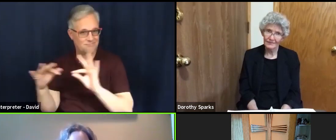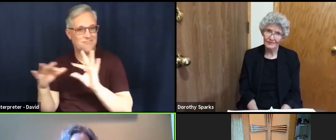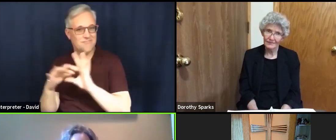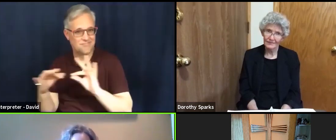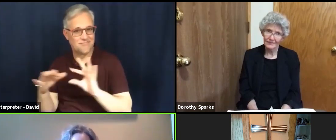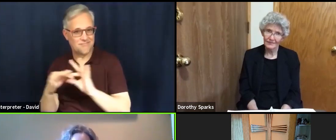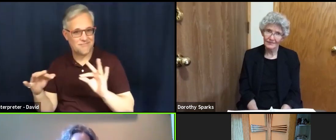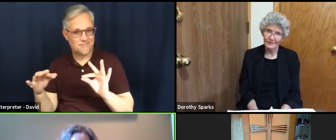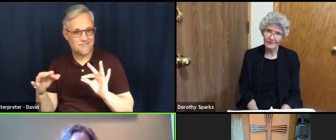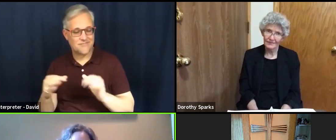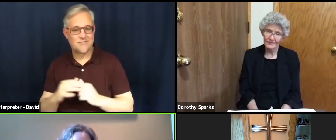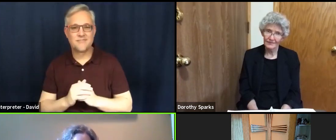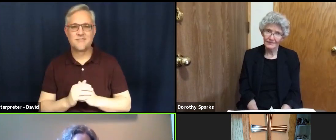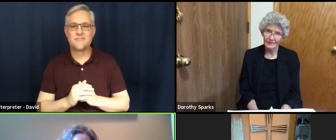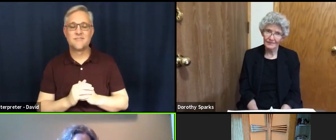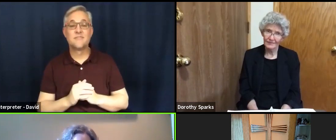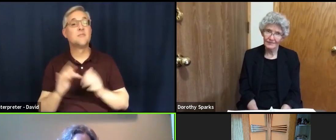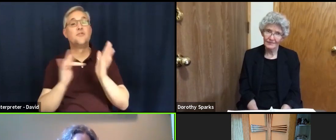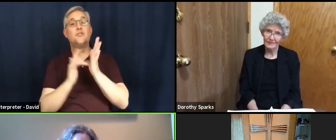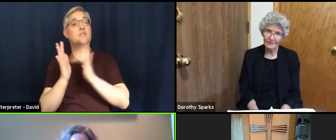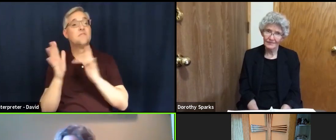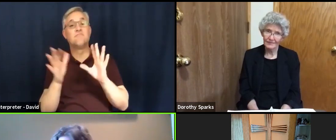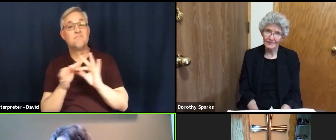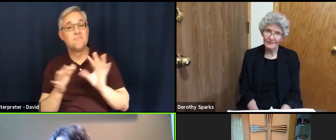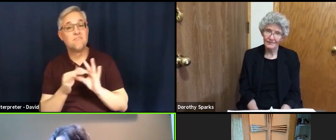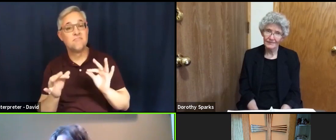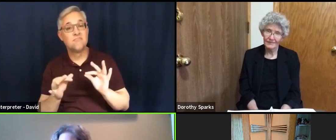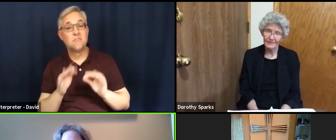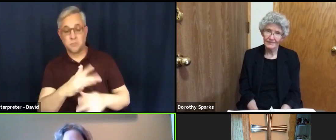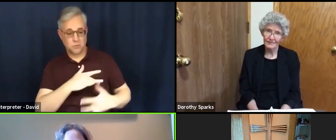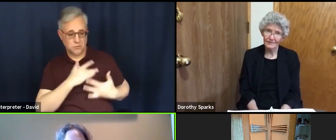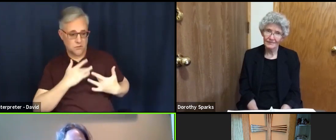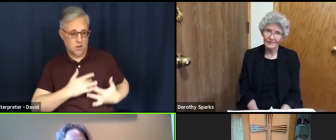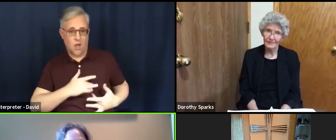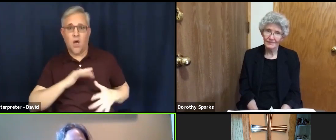Do not let your hearts be troubled.